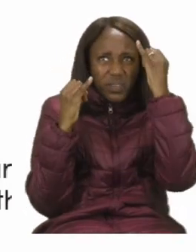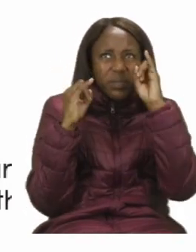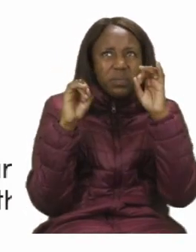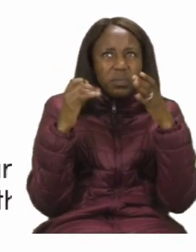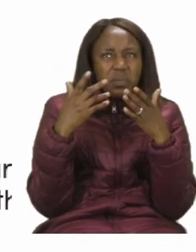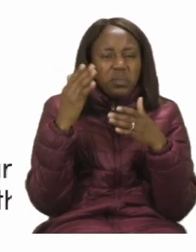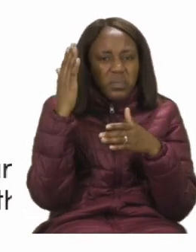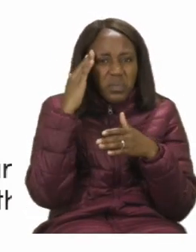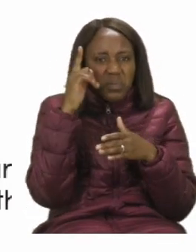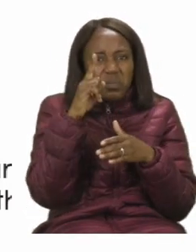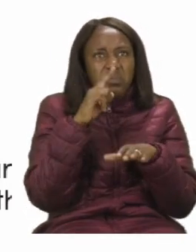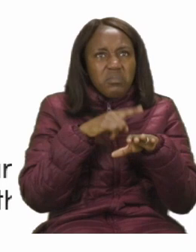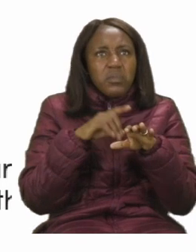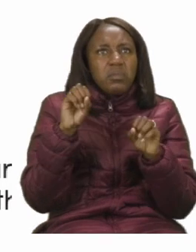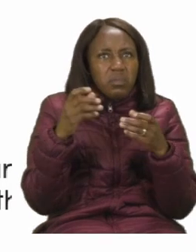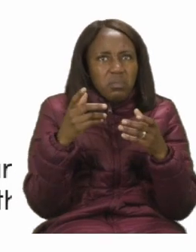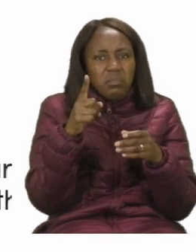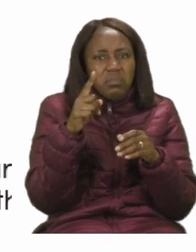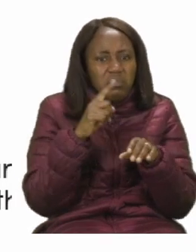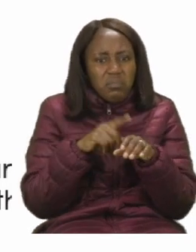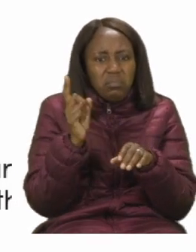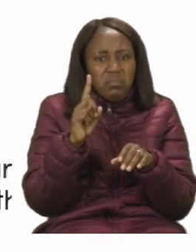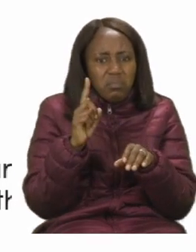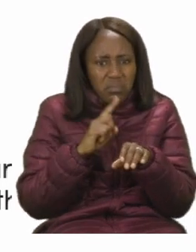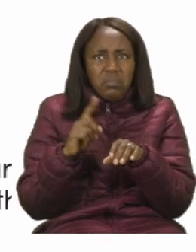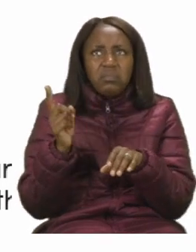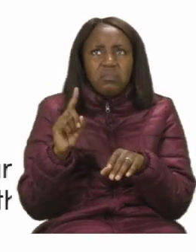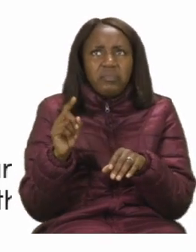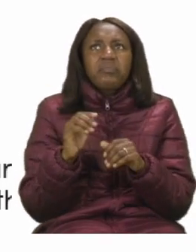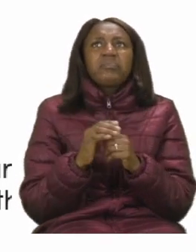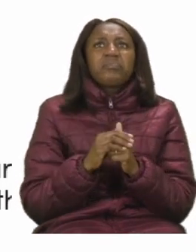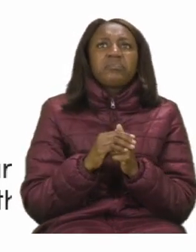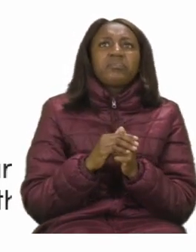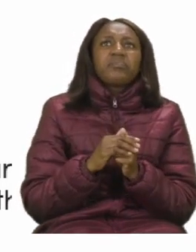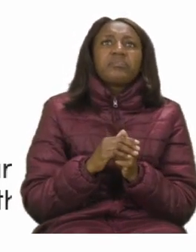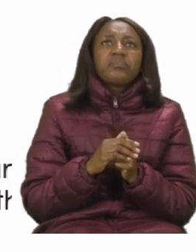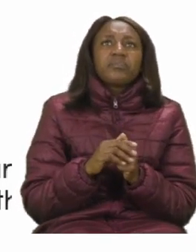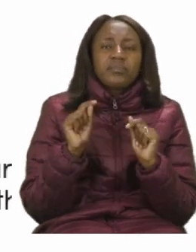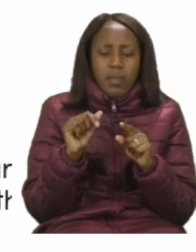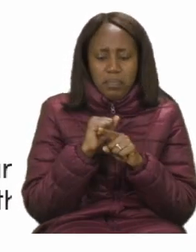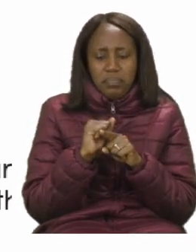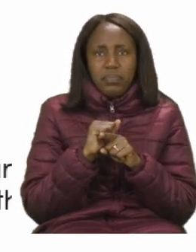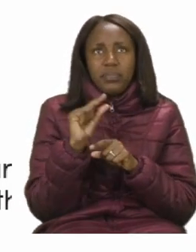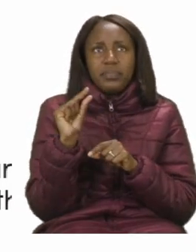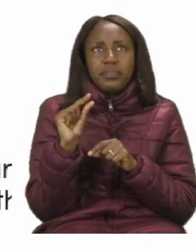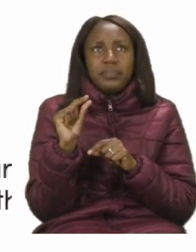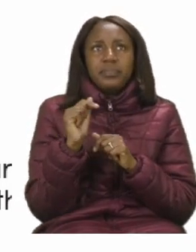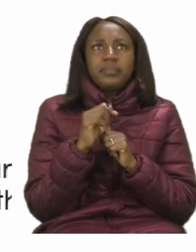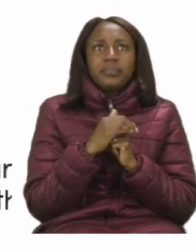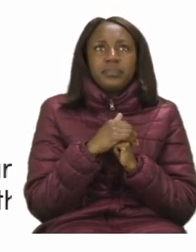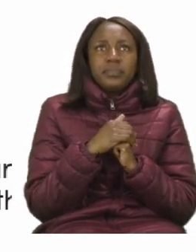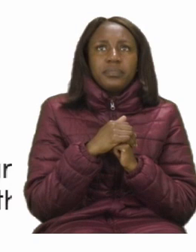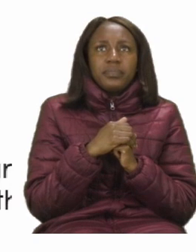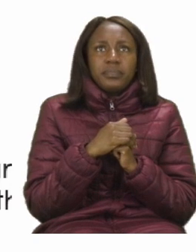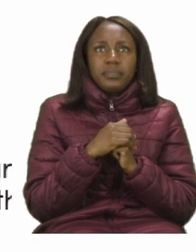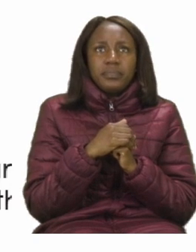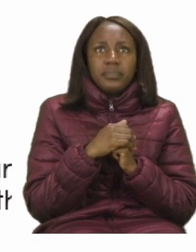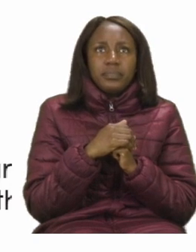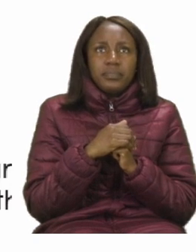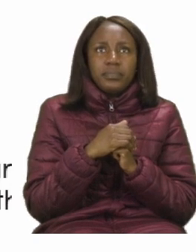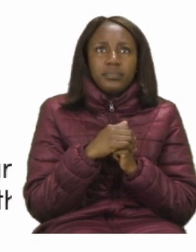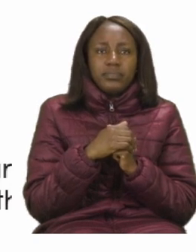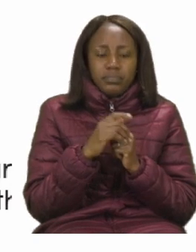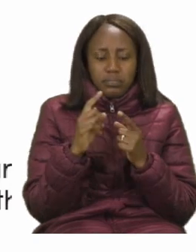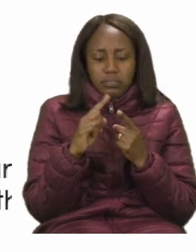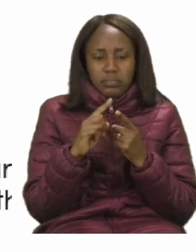tell time. Okay, and now we are just going to practice a little more. I am going to go through the first